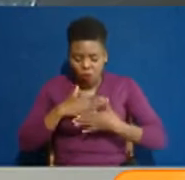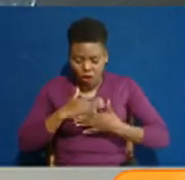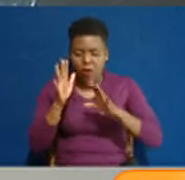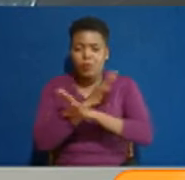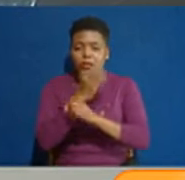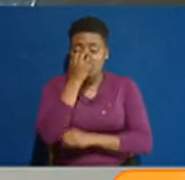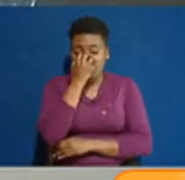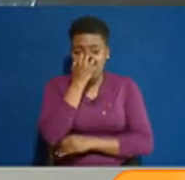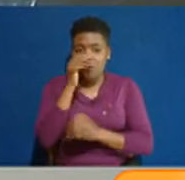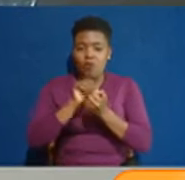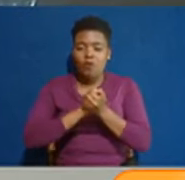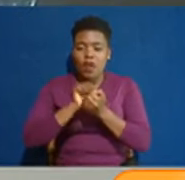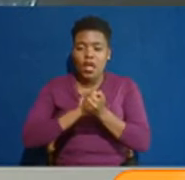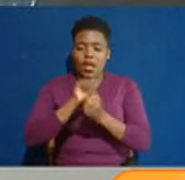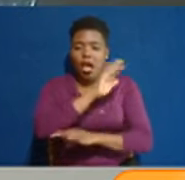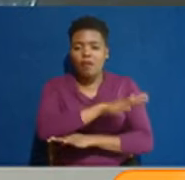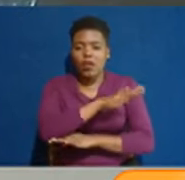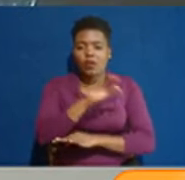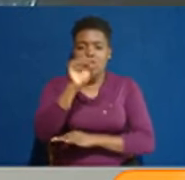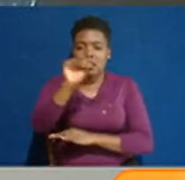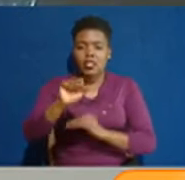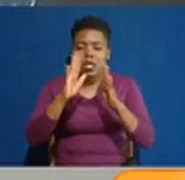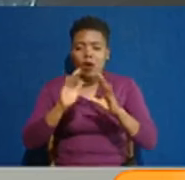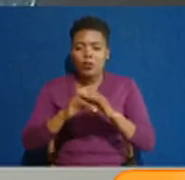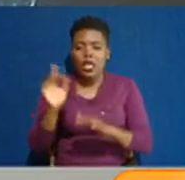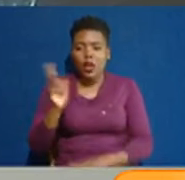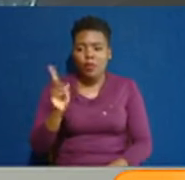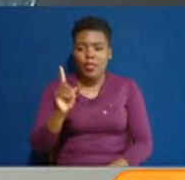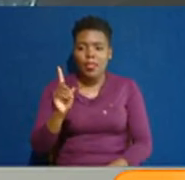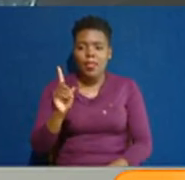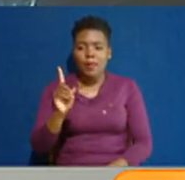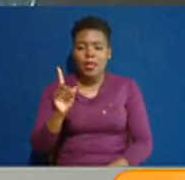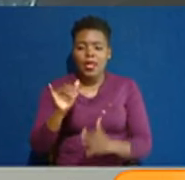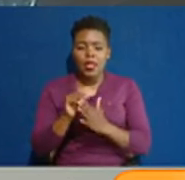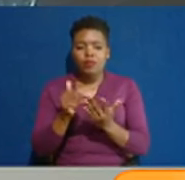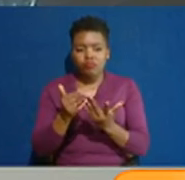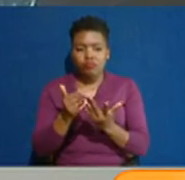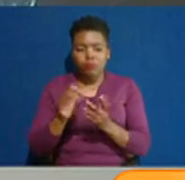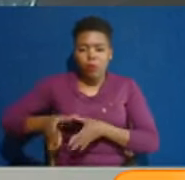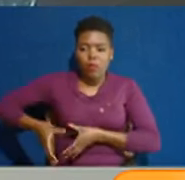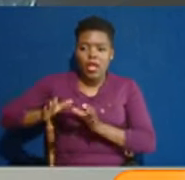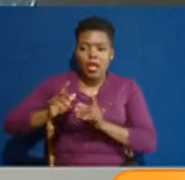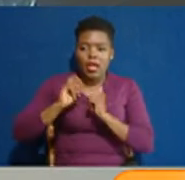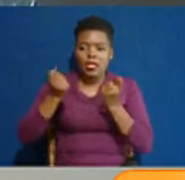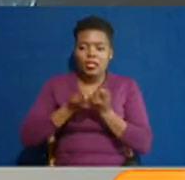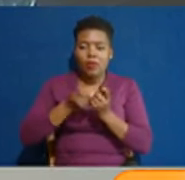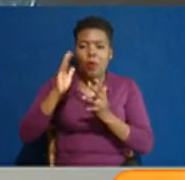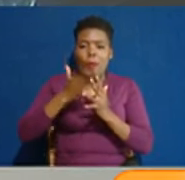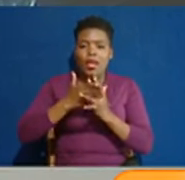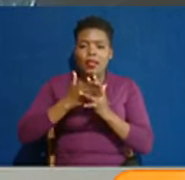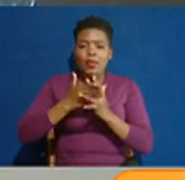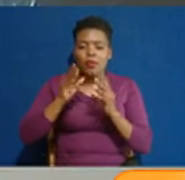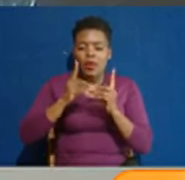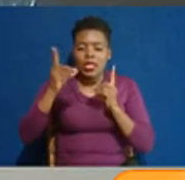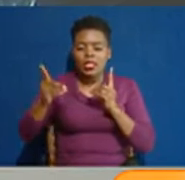William Ruto on Friday afternoon at State House, Nairobi. Present at the function were the rugby team, middle distance athletes, as well as the